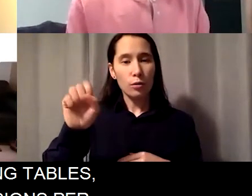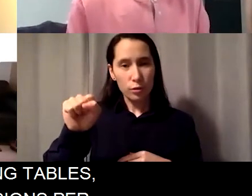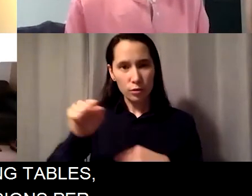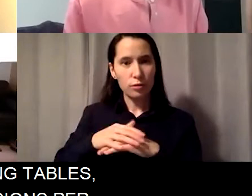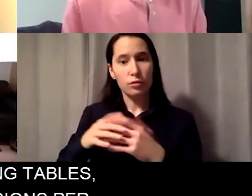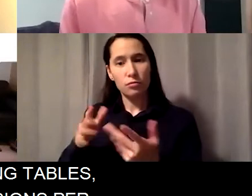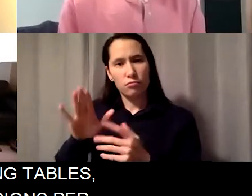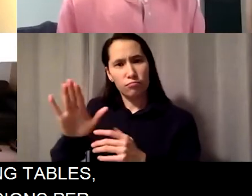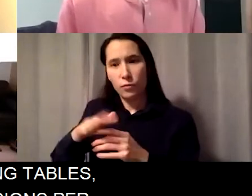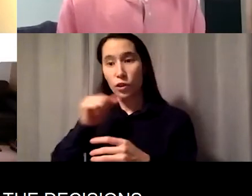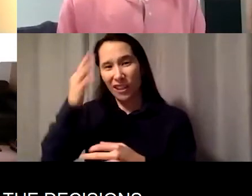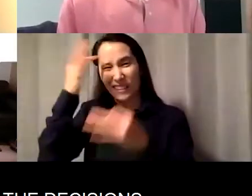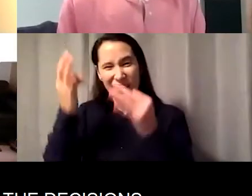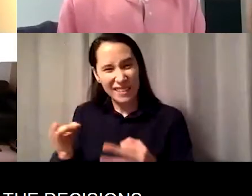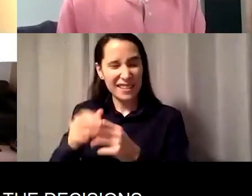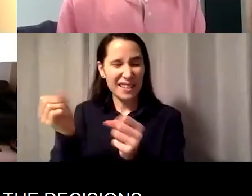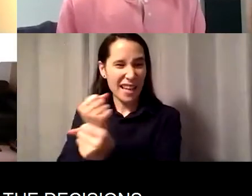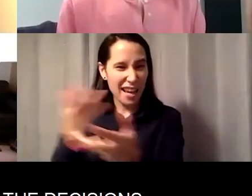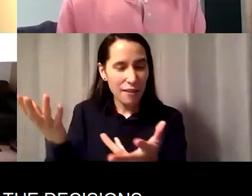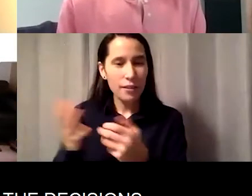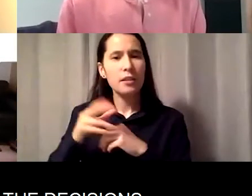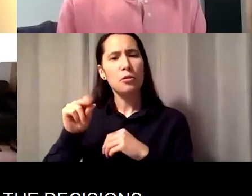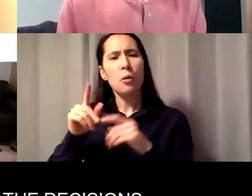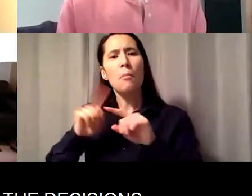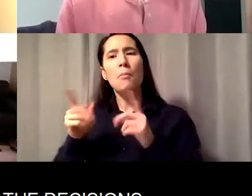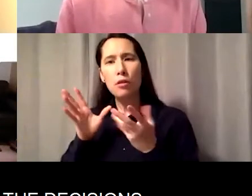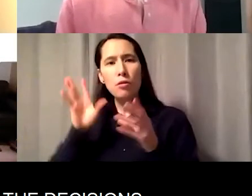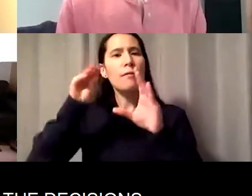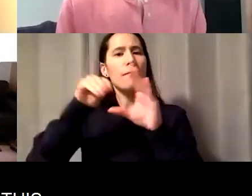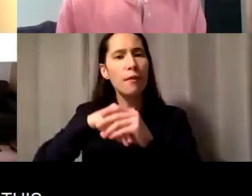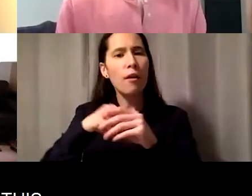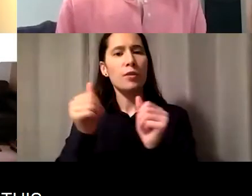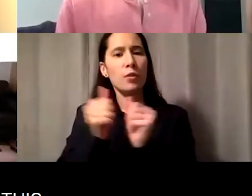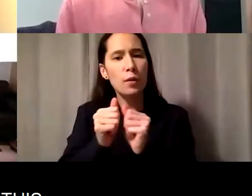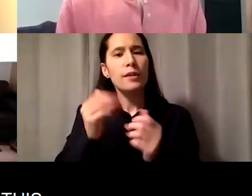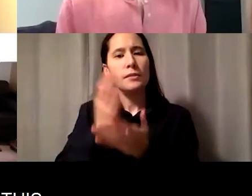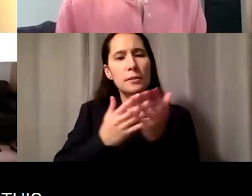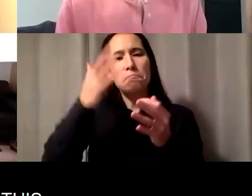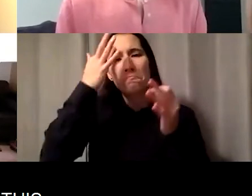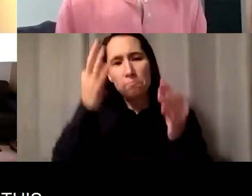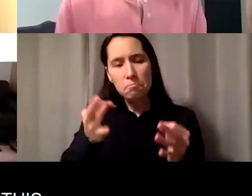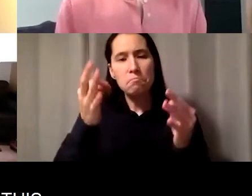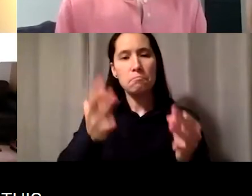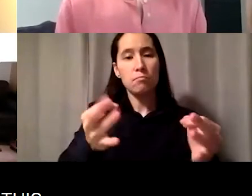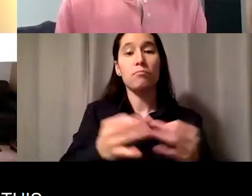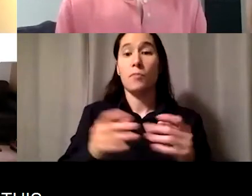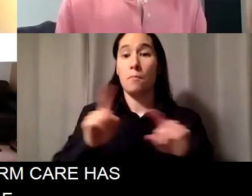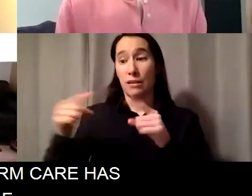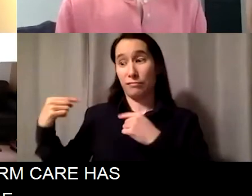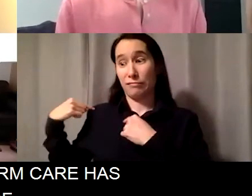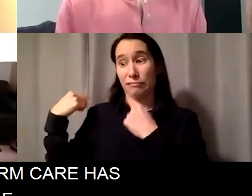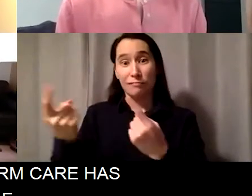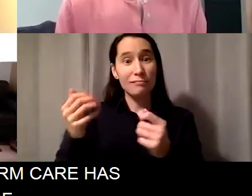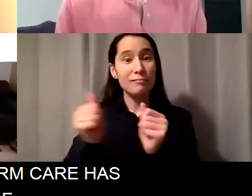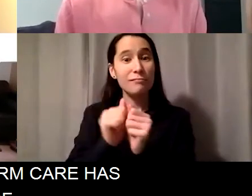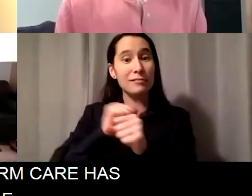se, but they're providing input to the decisions. Right now, throughout this entire pandemic, where